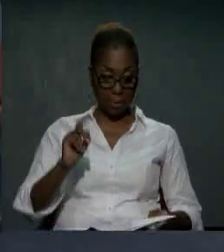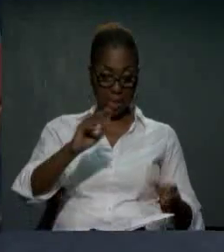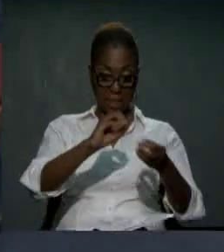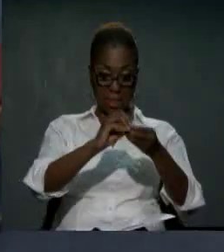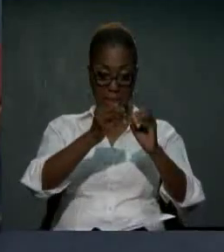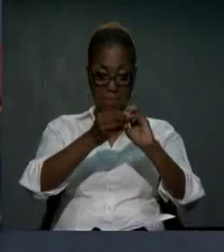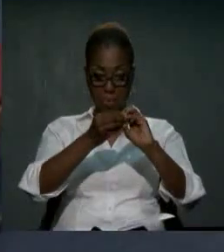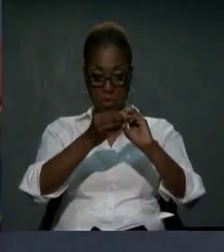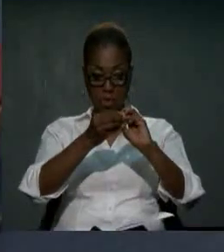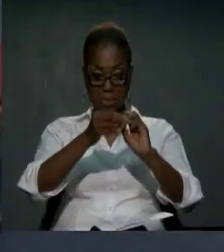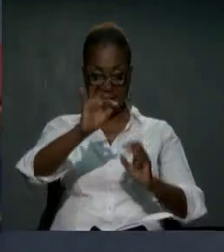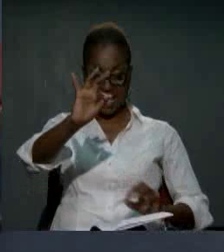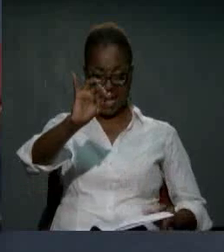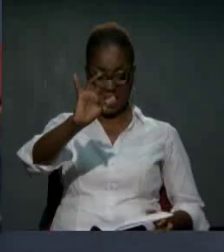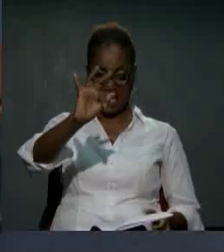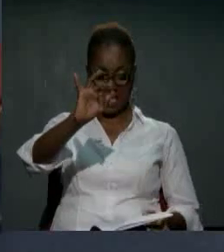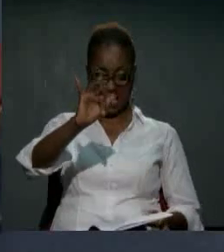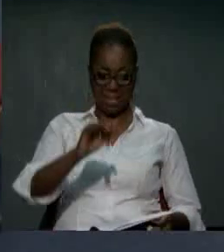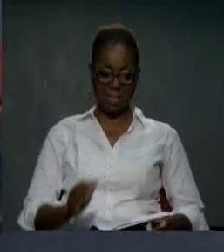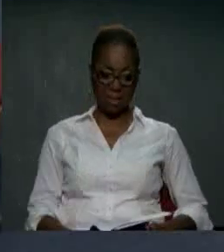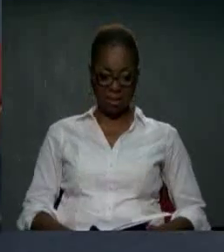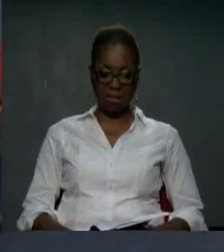number 19.